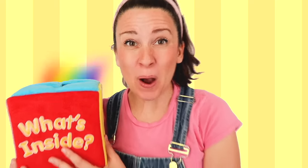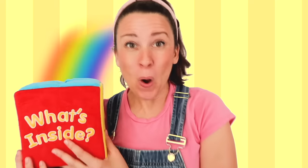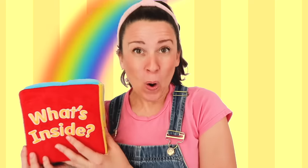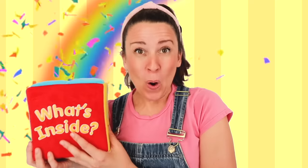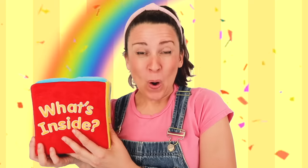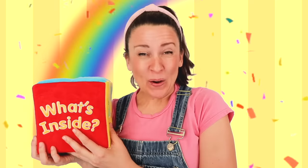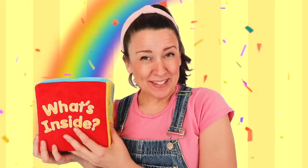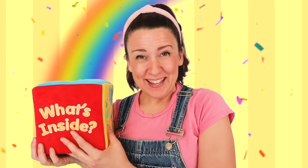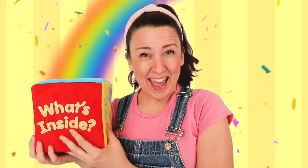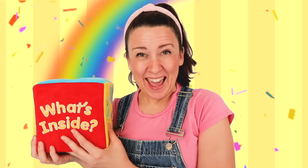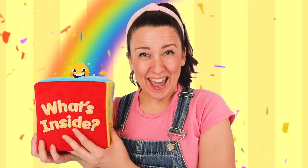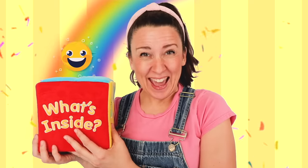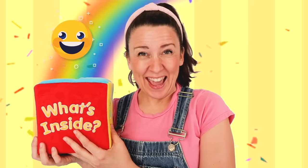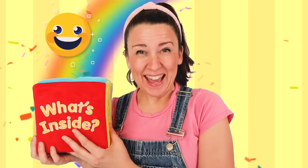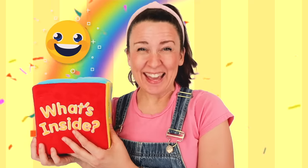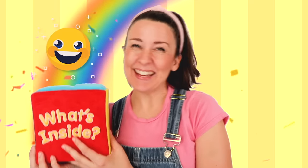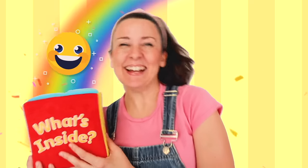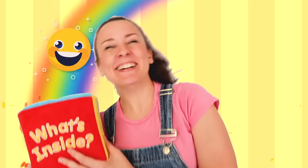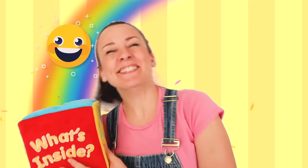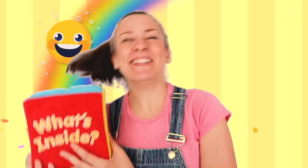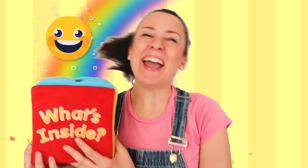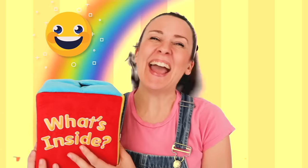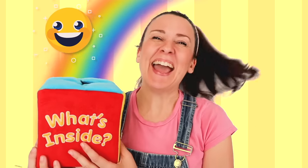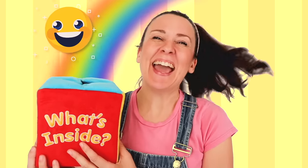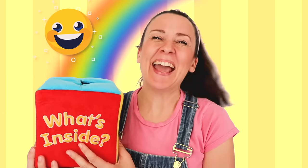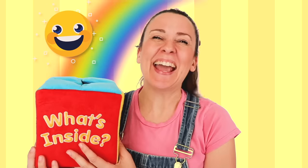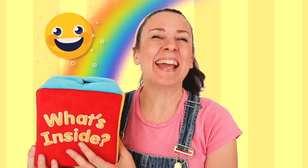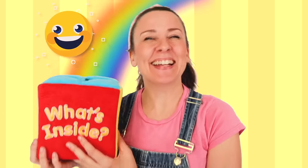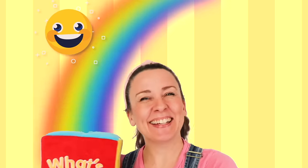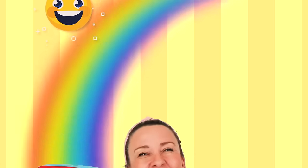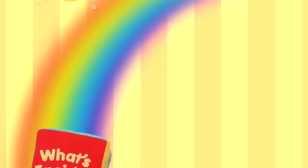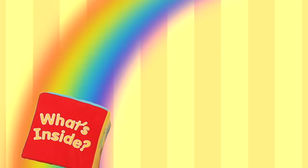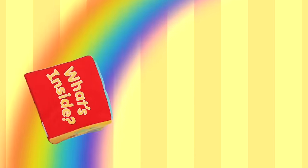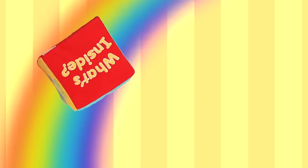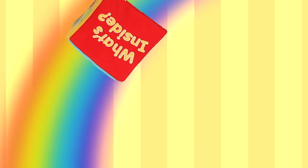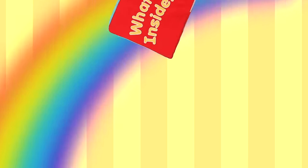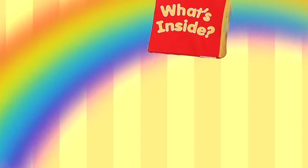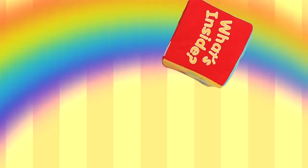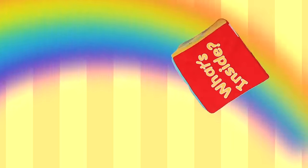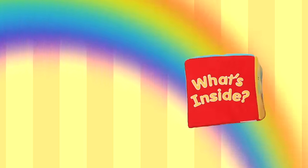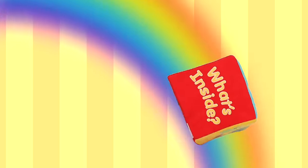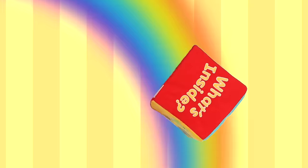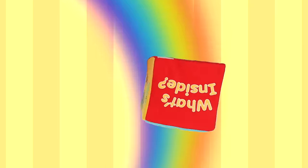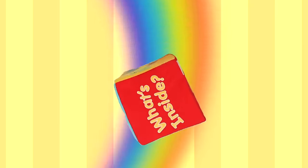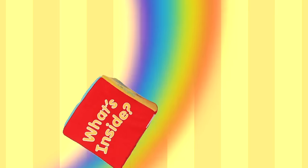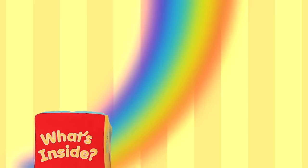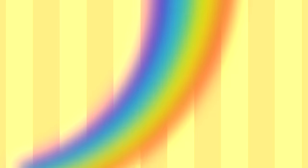surprises. Yay! Hooray!